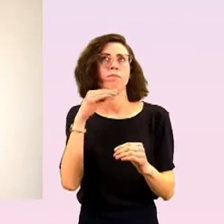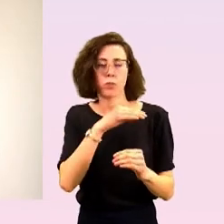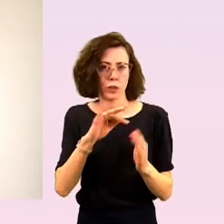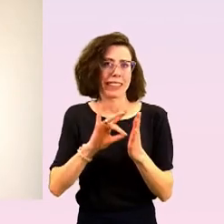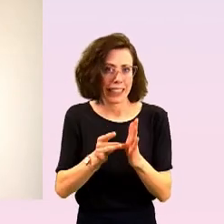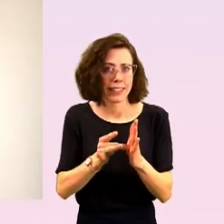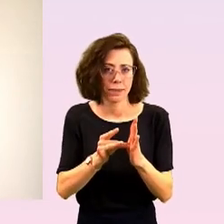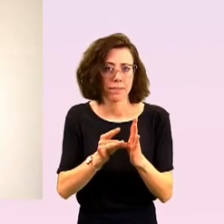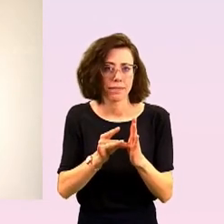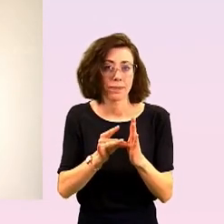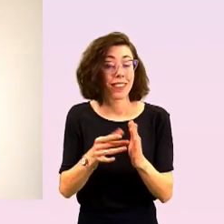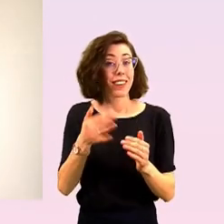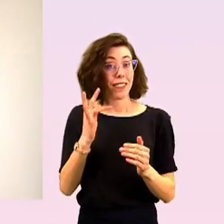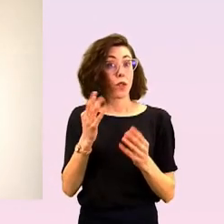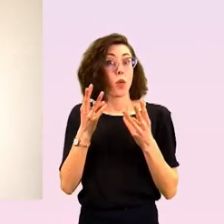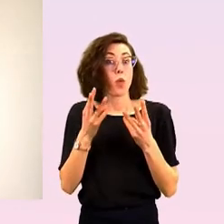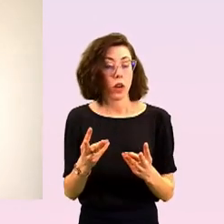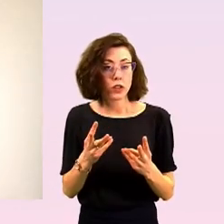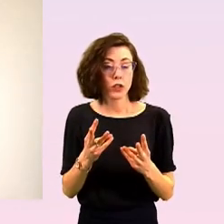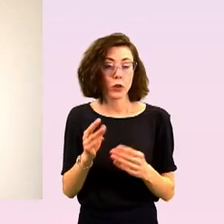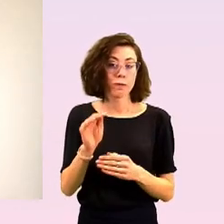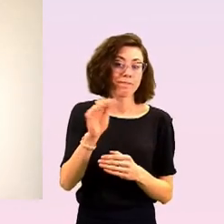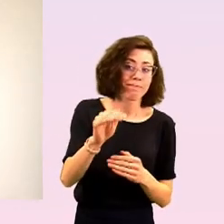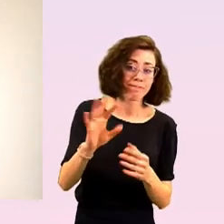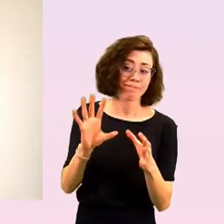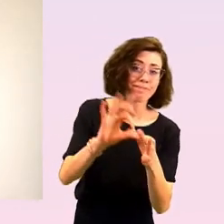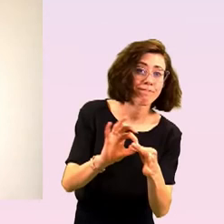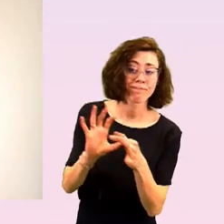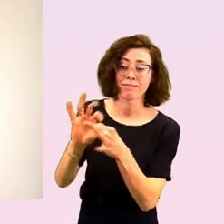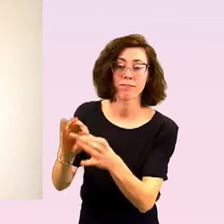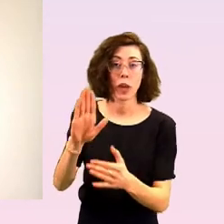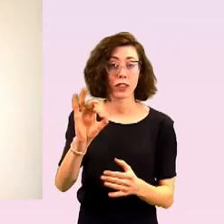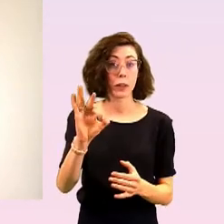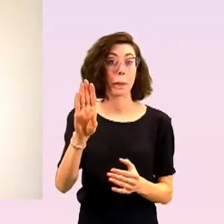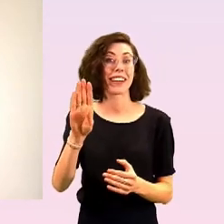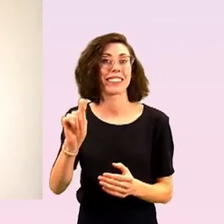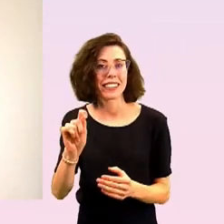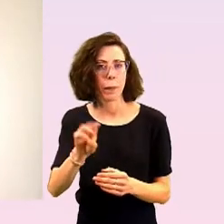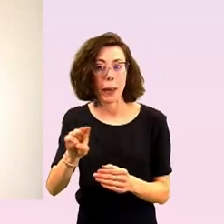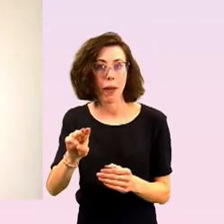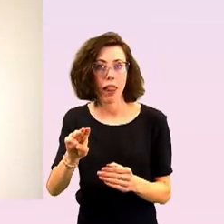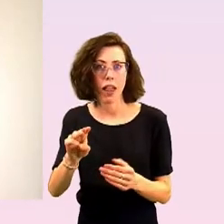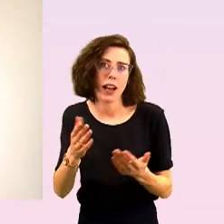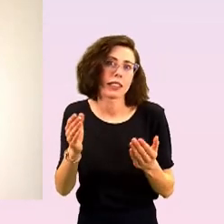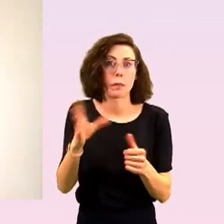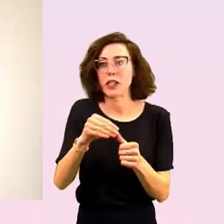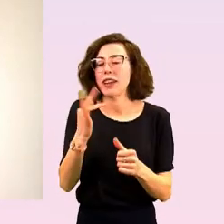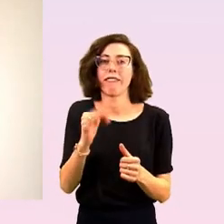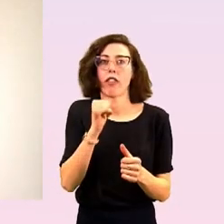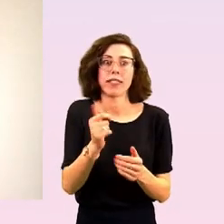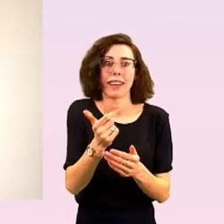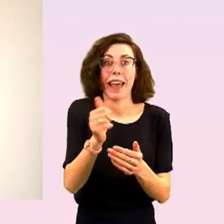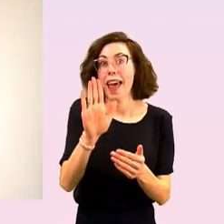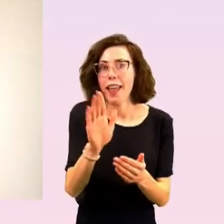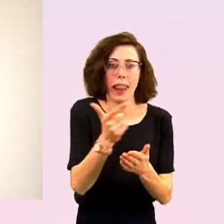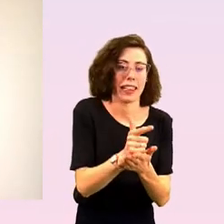think, if you want to reach out to LGBT people, and particularly those who are not G or not L, because we have quite a number in